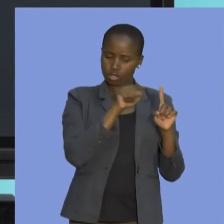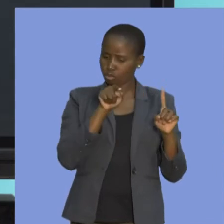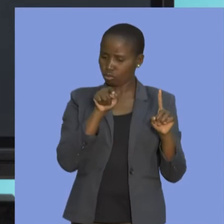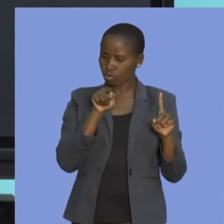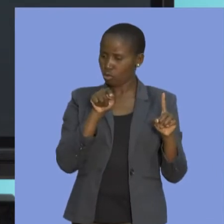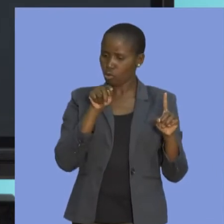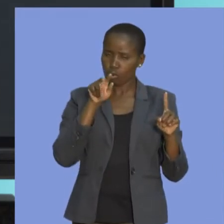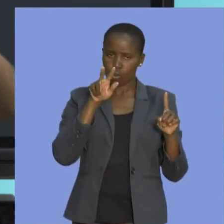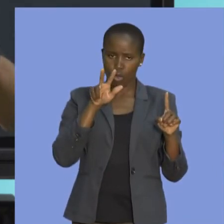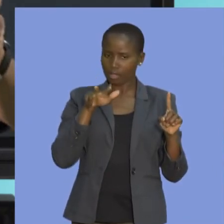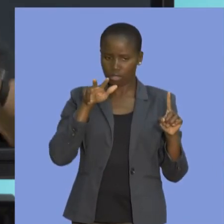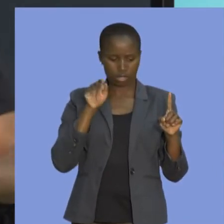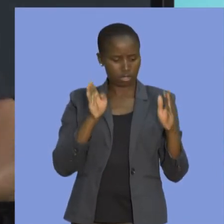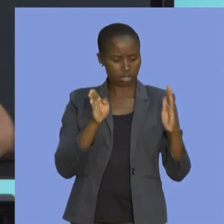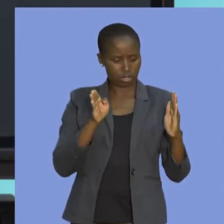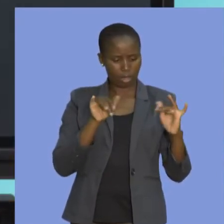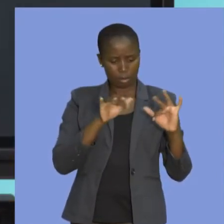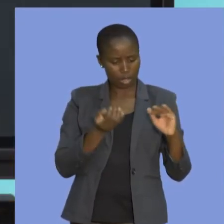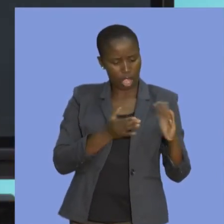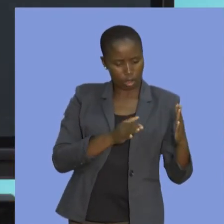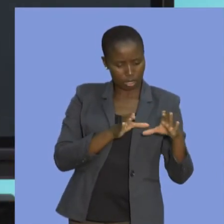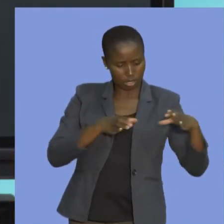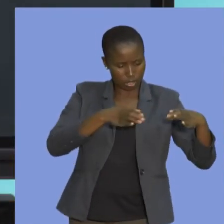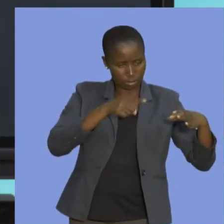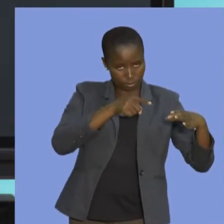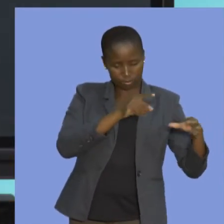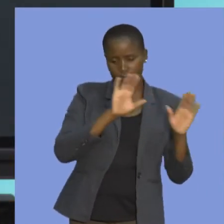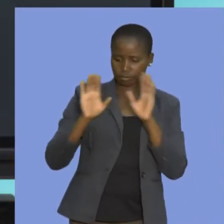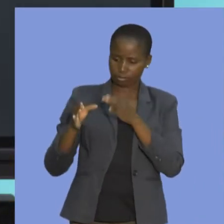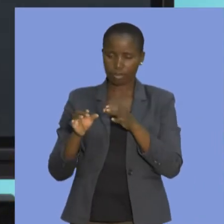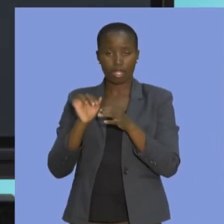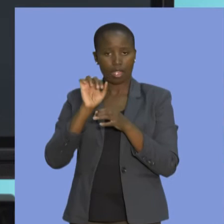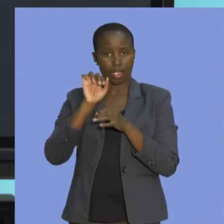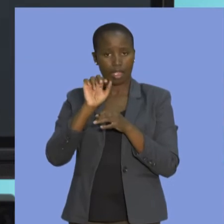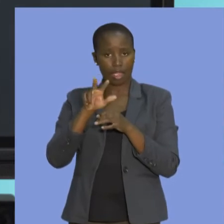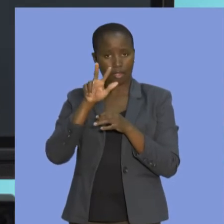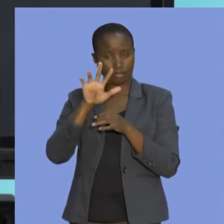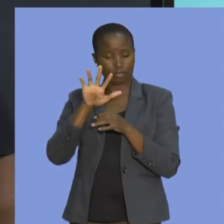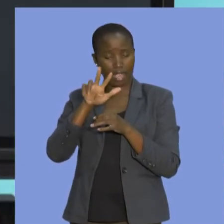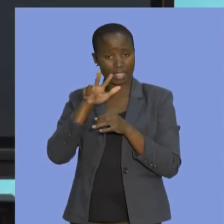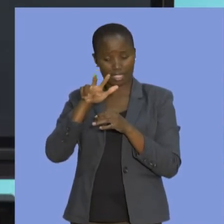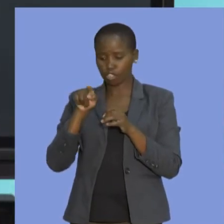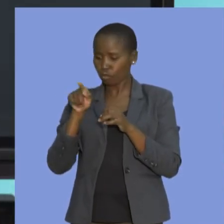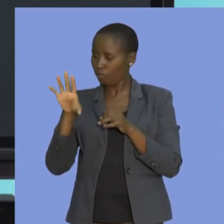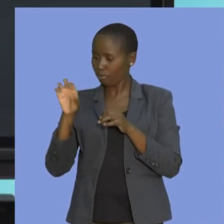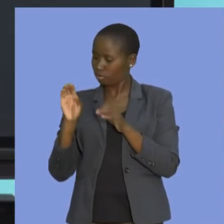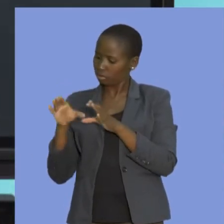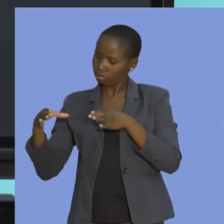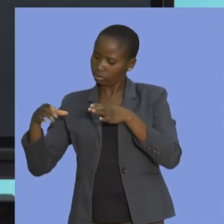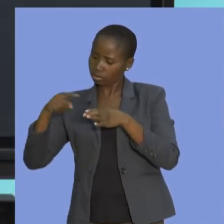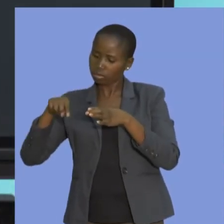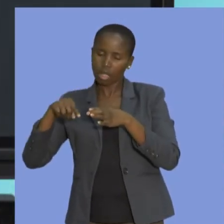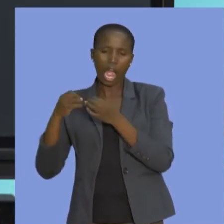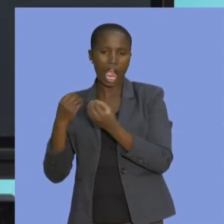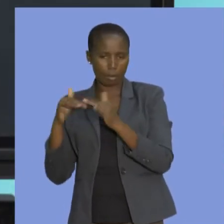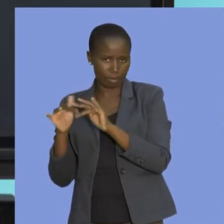people? 40 to 50, that's grouped data. So histogram,